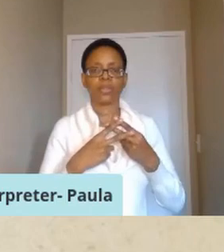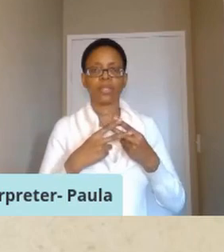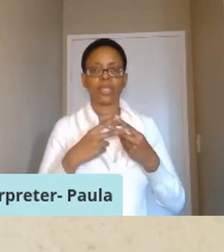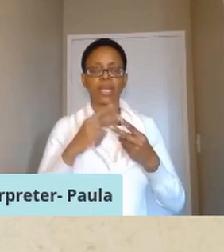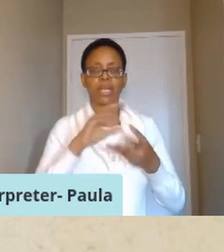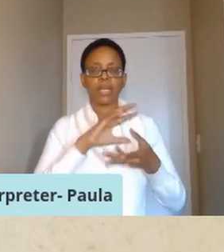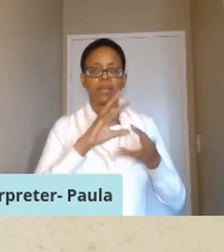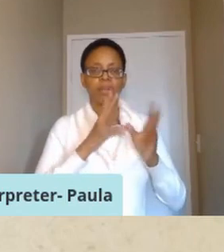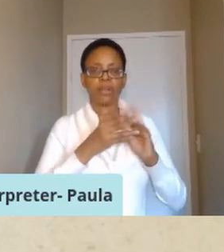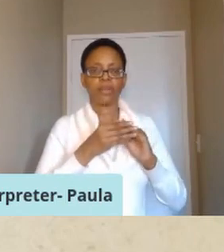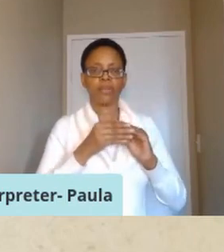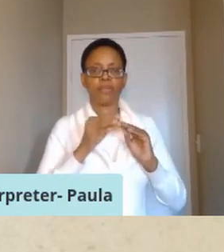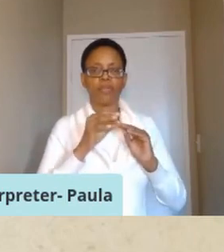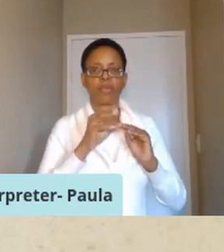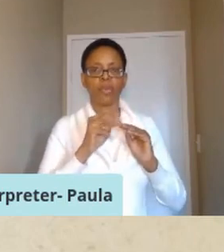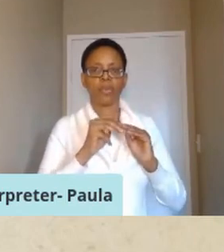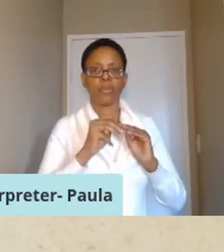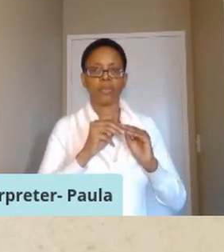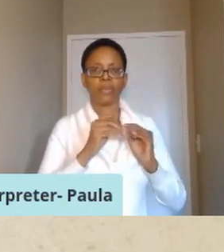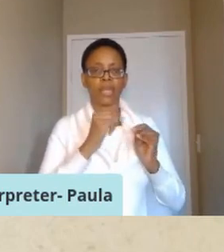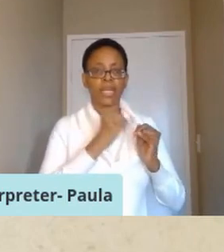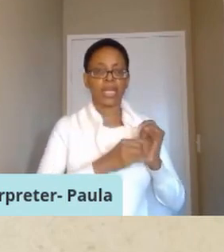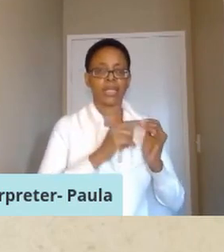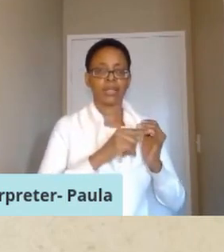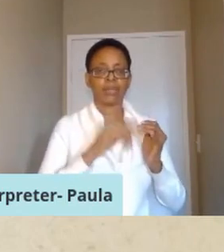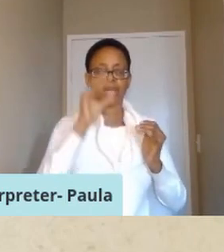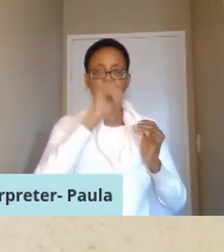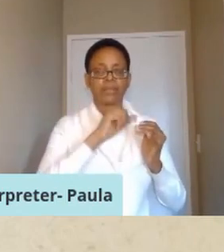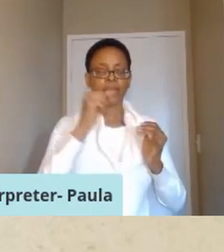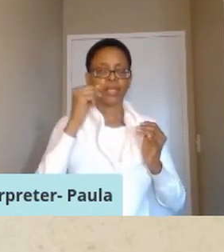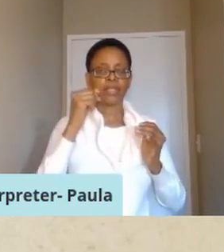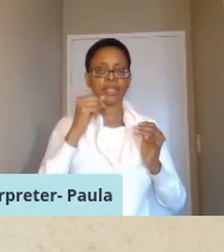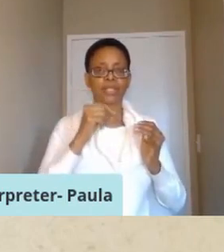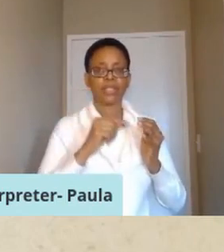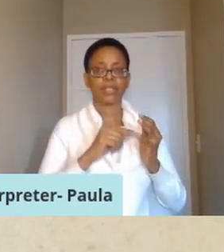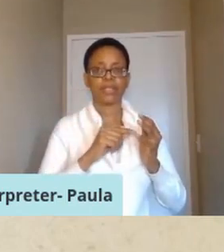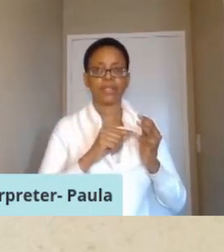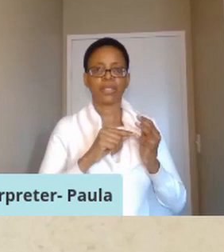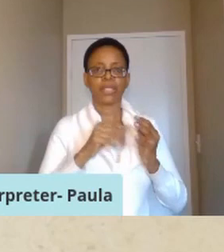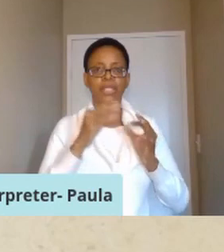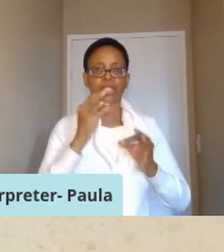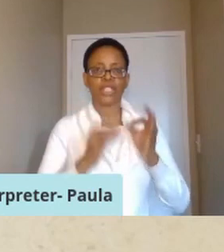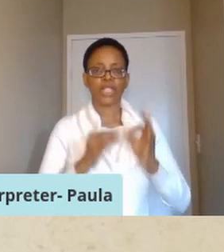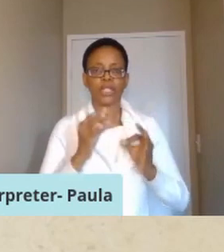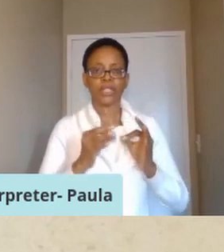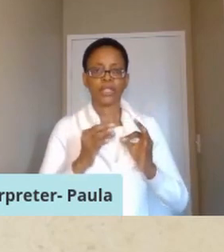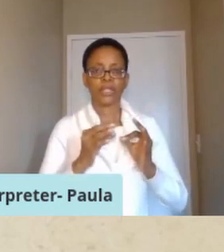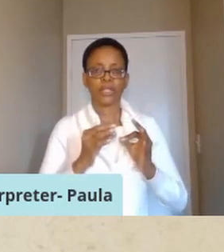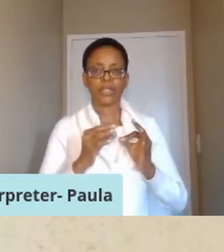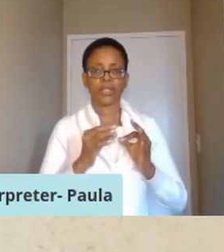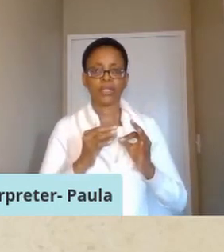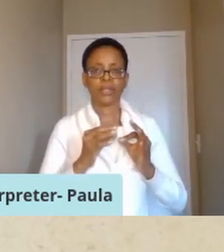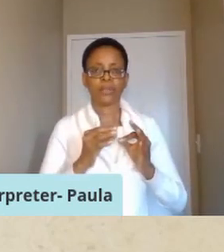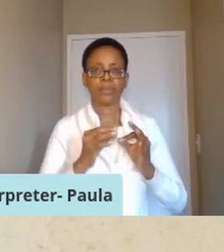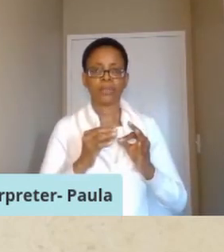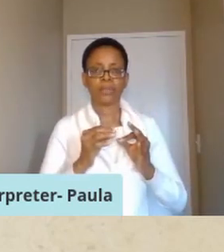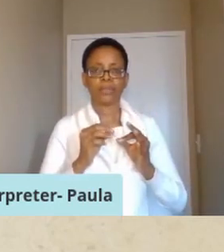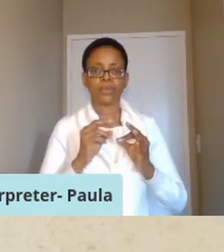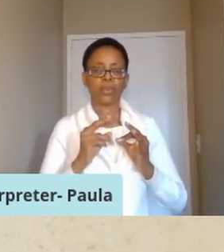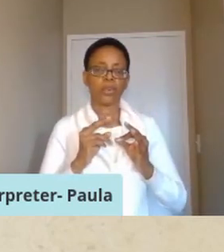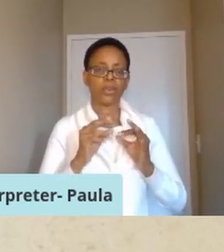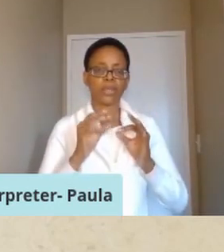imagination faculty. And the last one, estimation sense, judges salient or of